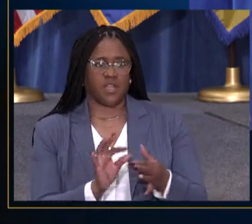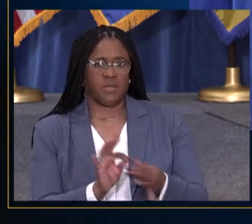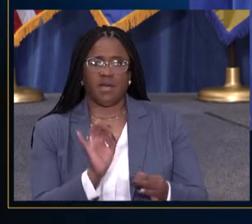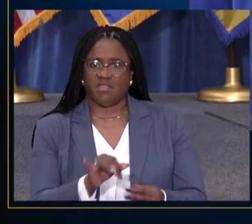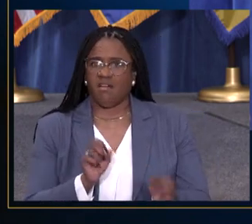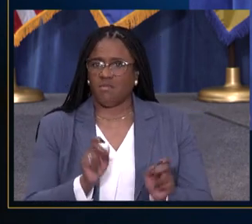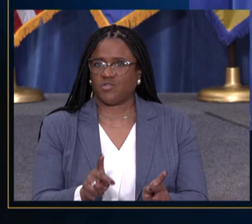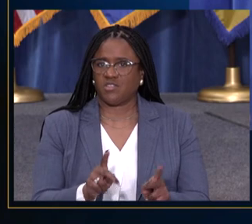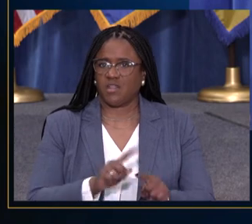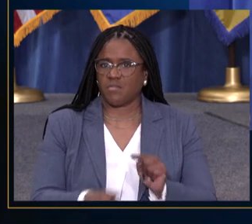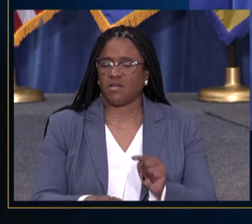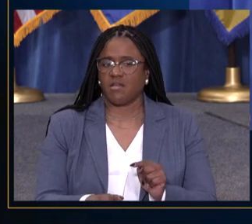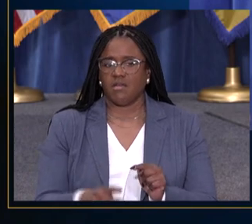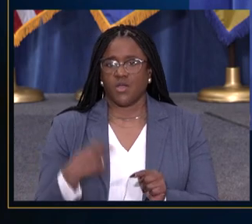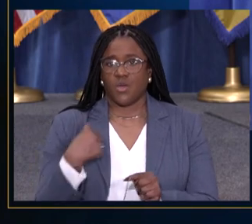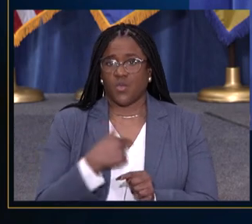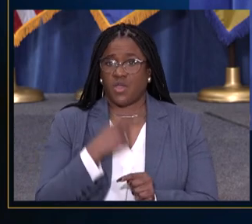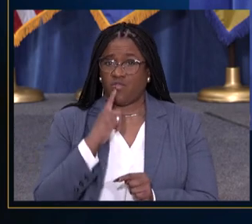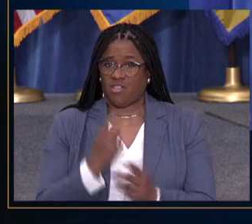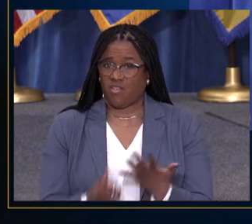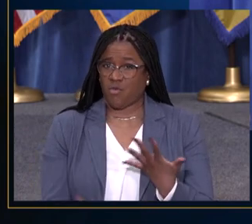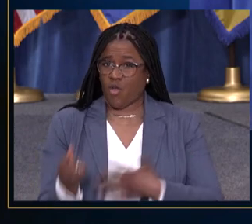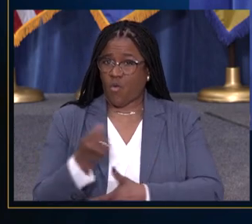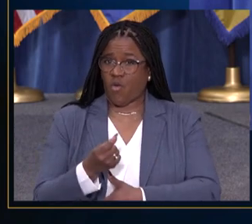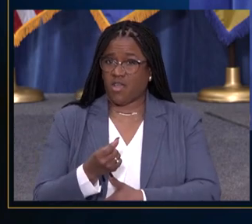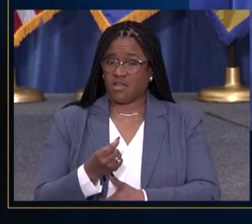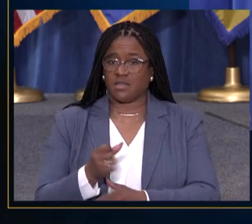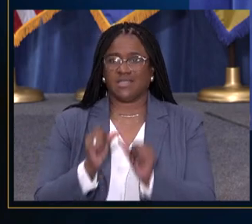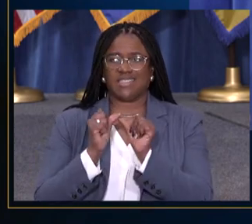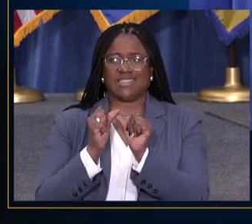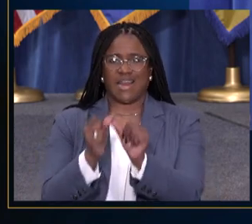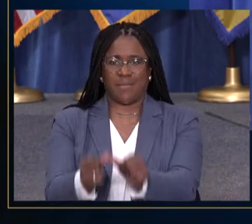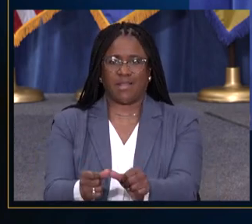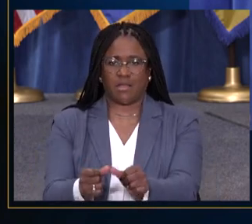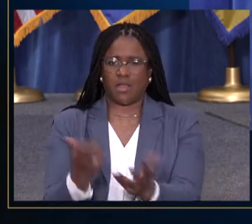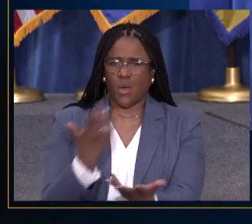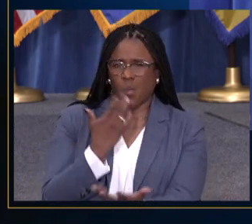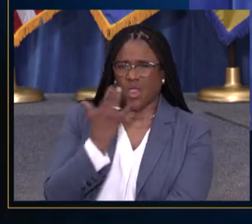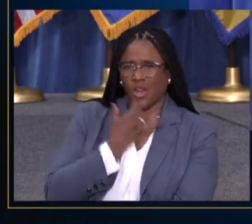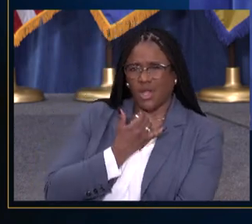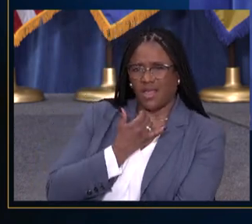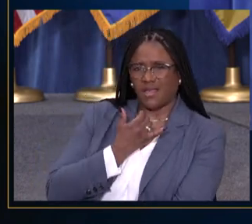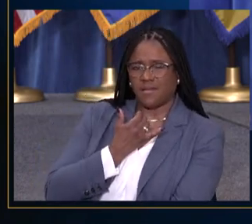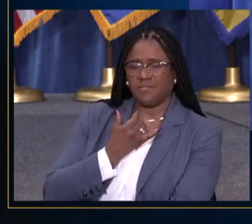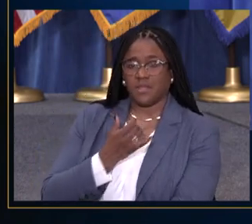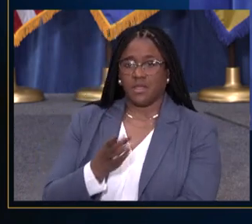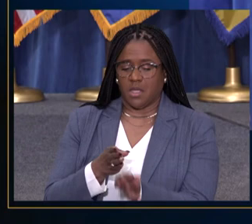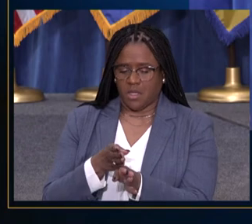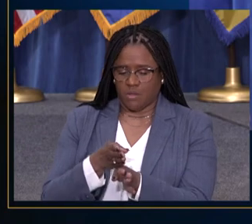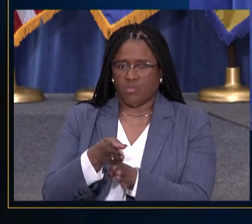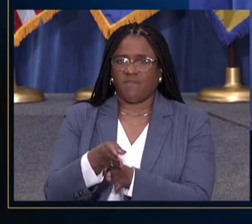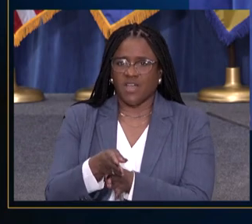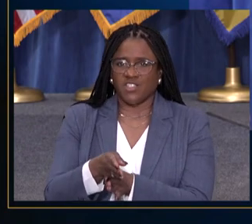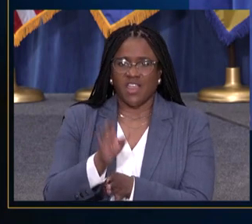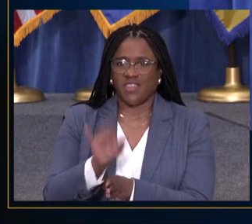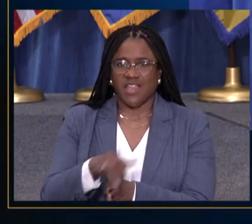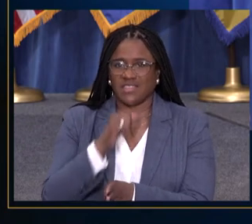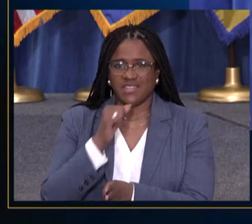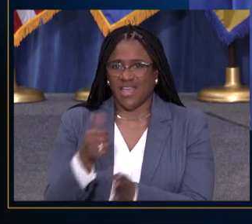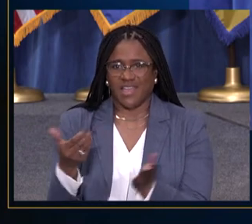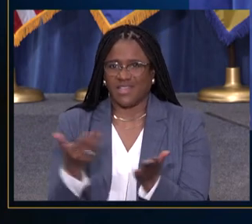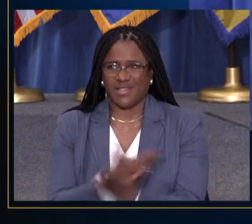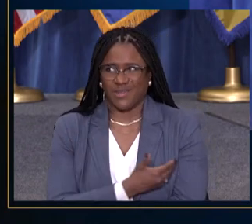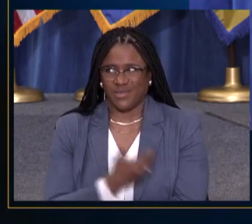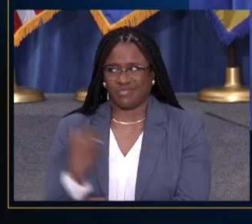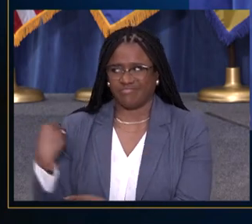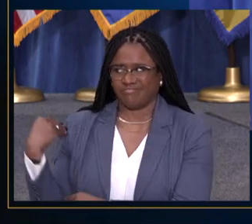an opportunity, but one of the things that we prioritize is sustainability and what it looks like. This is a profession that is not new.